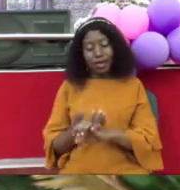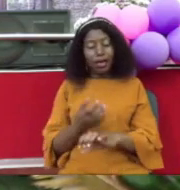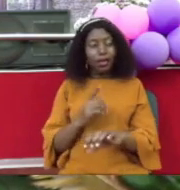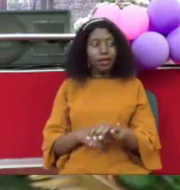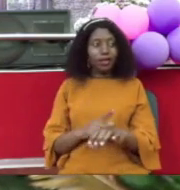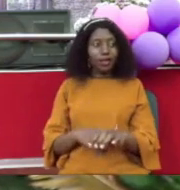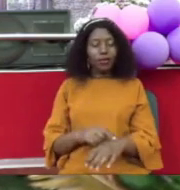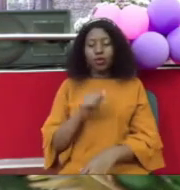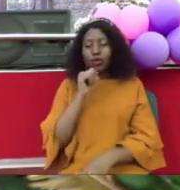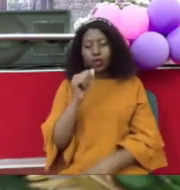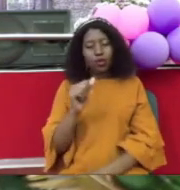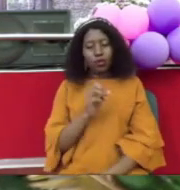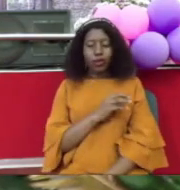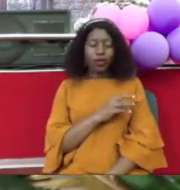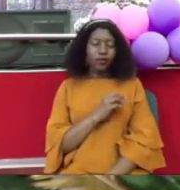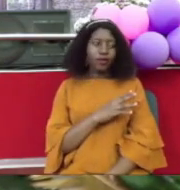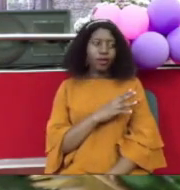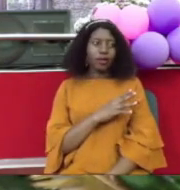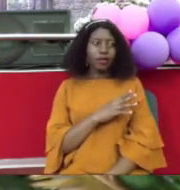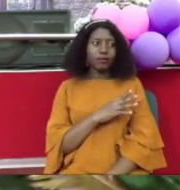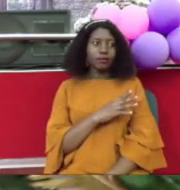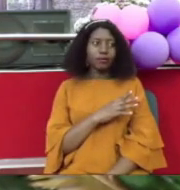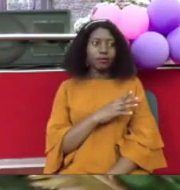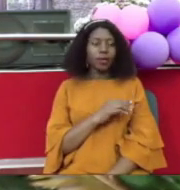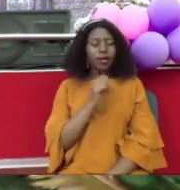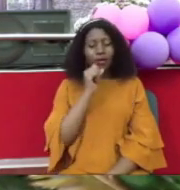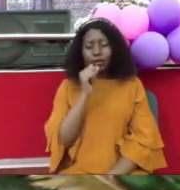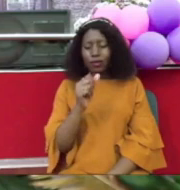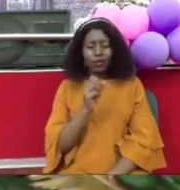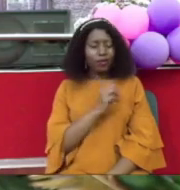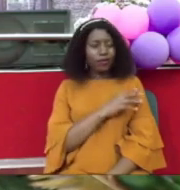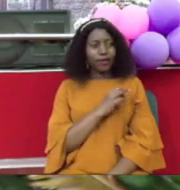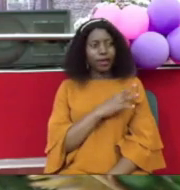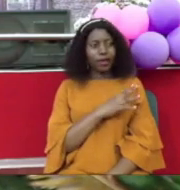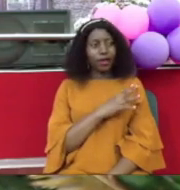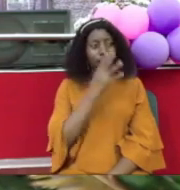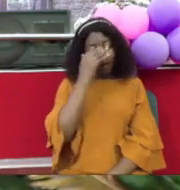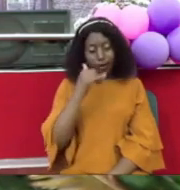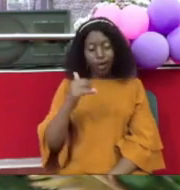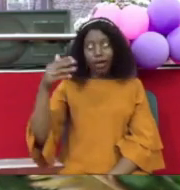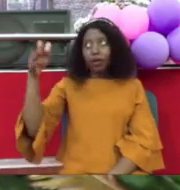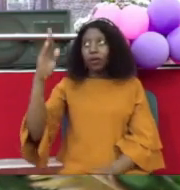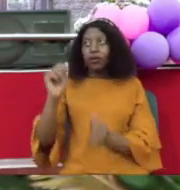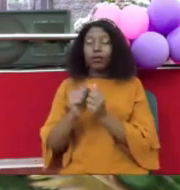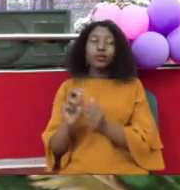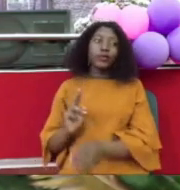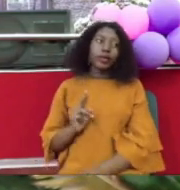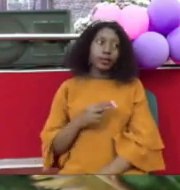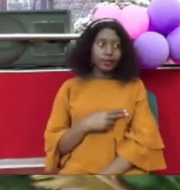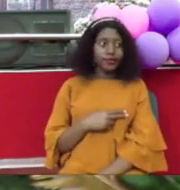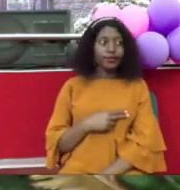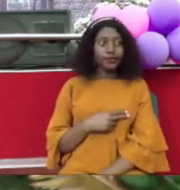be afraid. Kwa hivyo hata unapopitia changamoto ama hali ngumu usiogope. Usiogope. God is with us. Ako nasi Mungu. They say